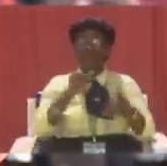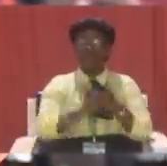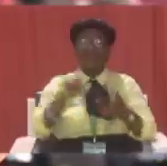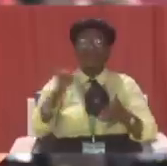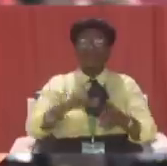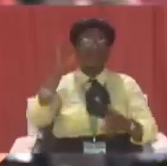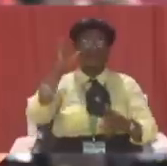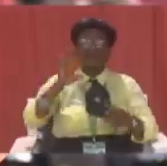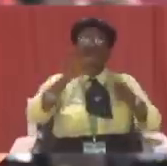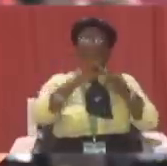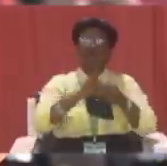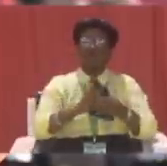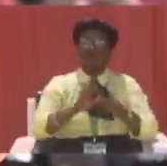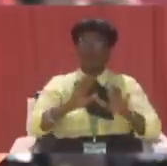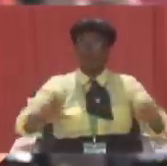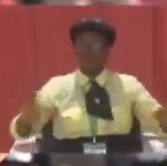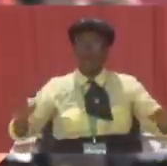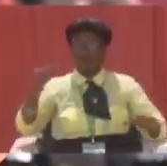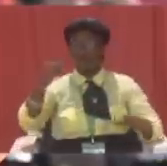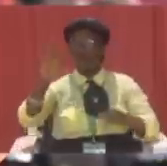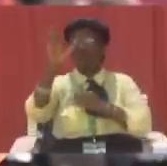they will have problems.